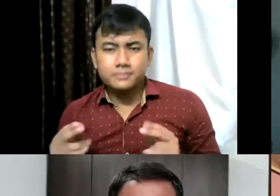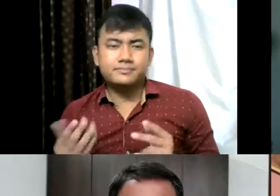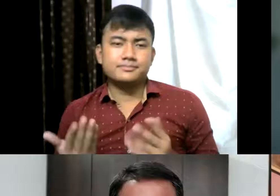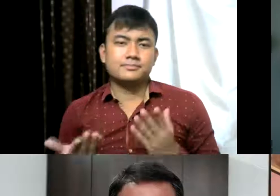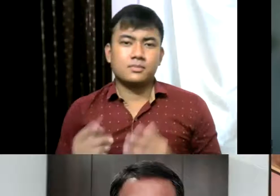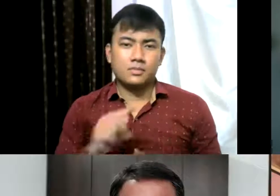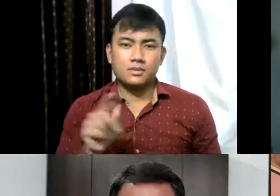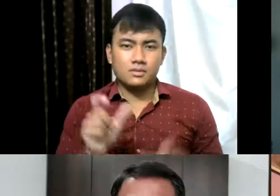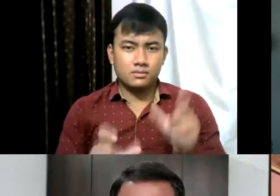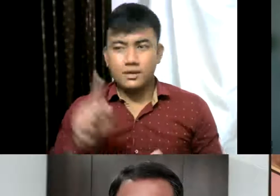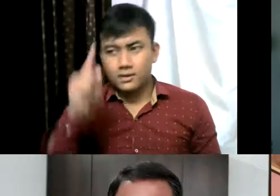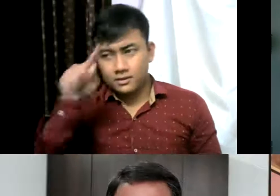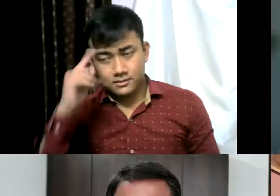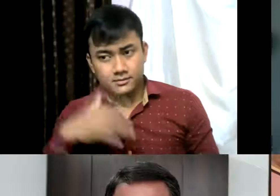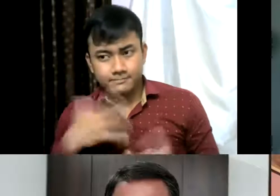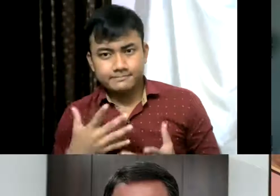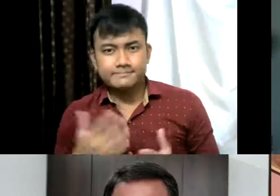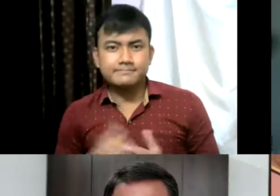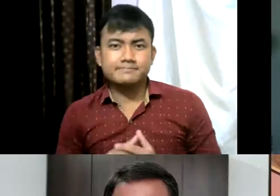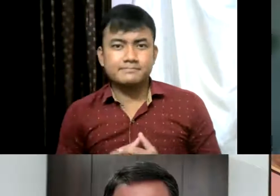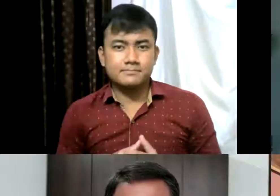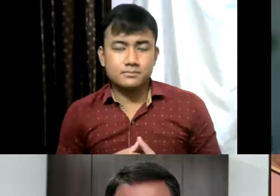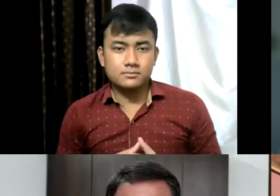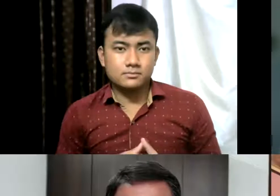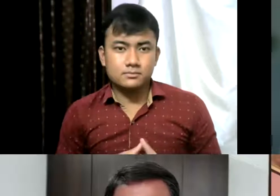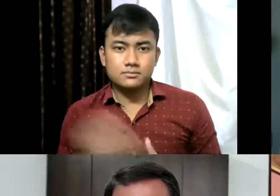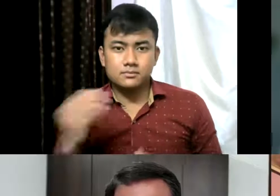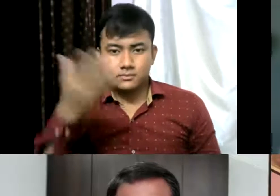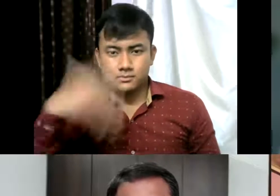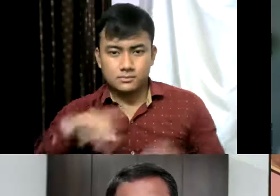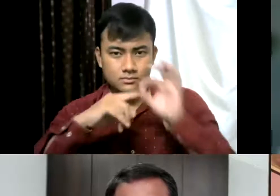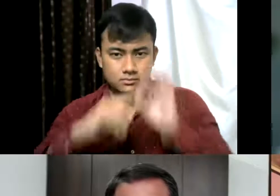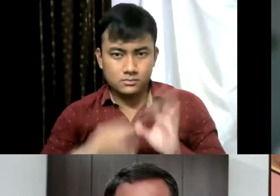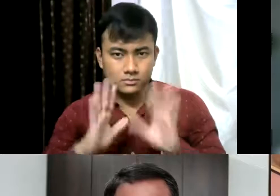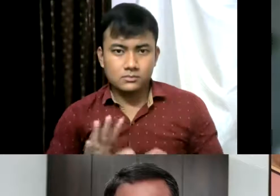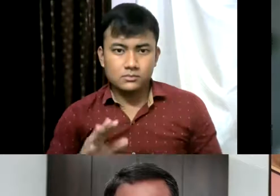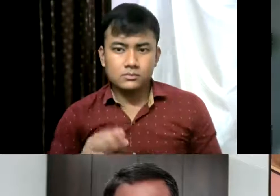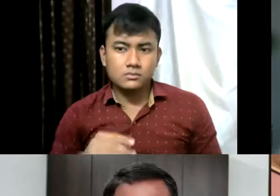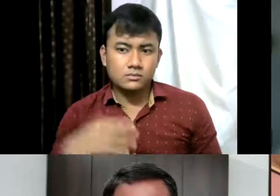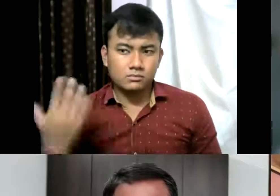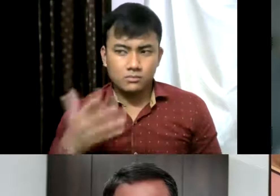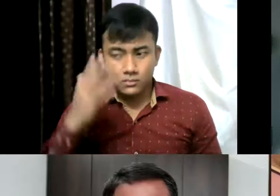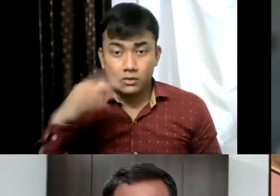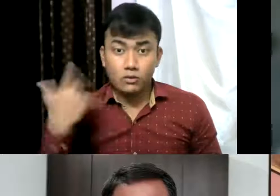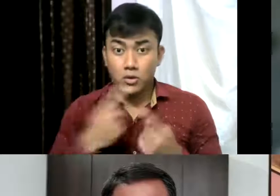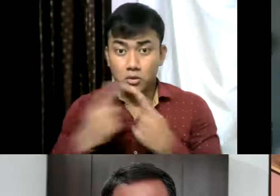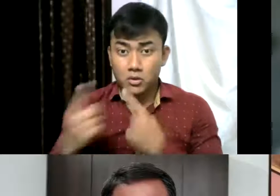in how we think about it. We have another question. How do we navigate conversations wherein Grindr or other dating apps